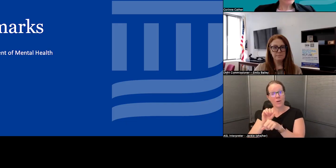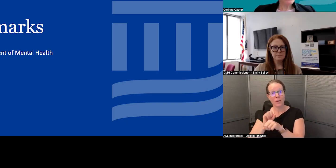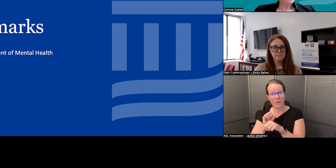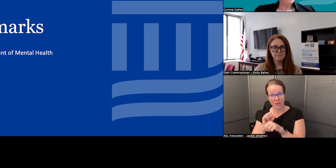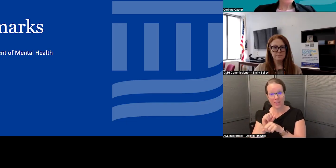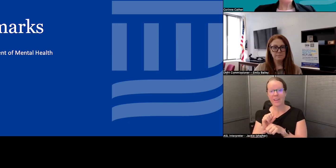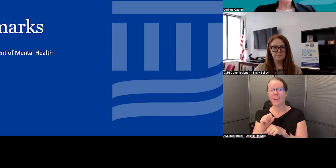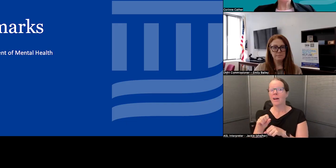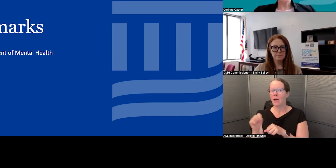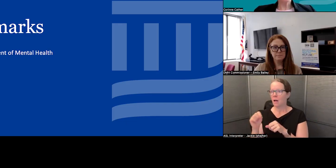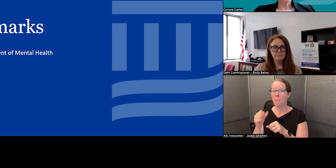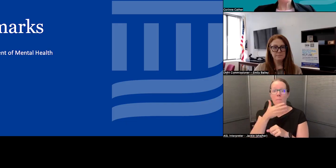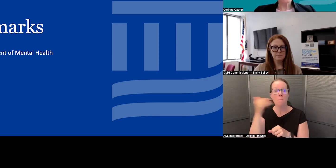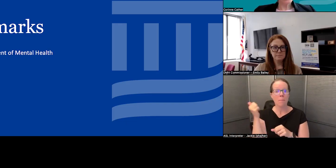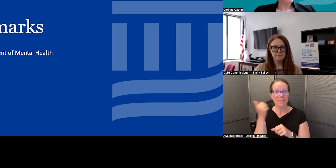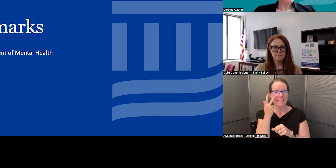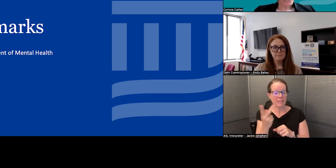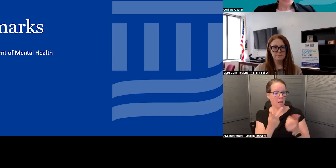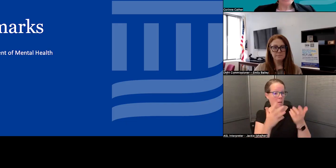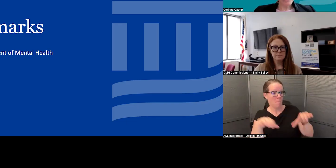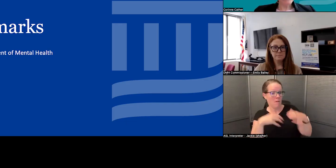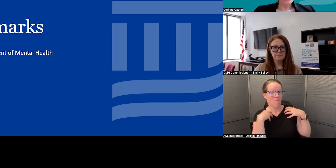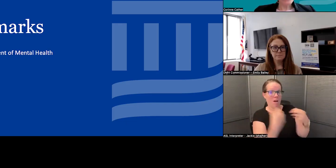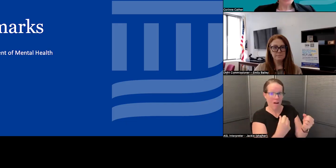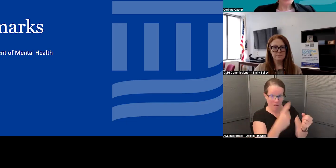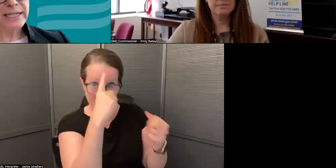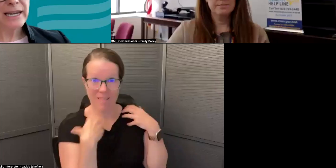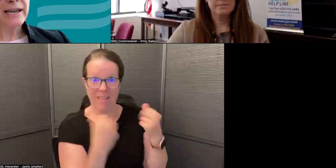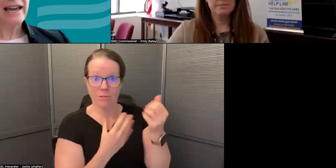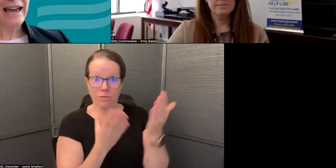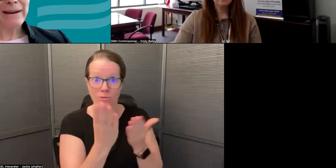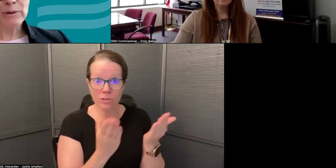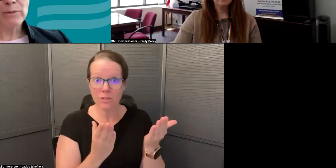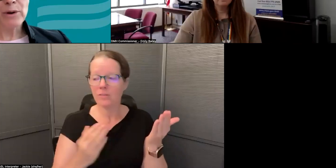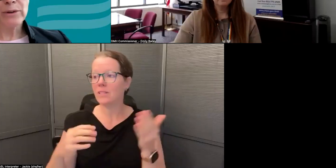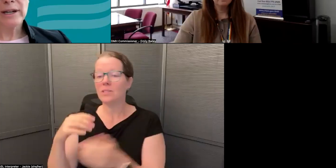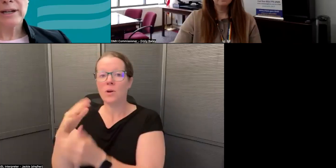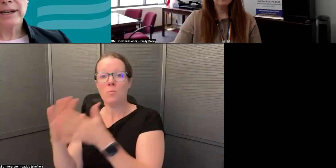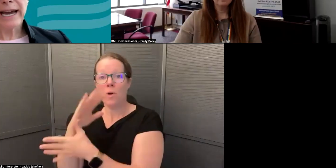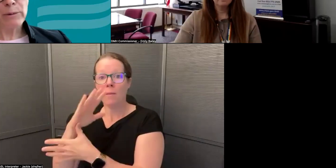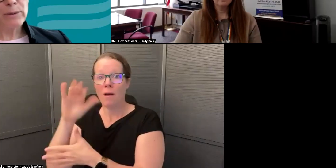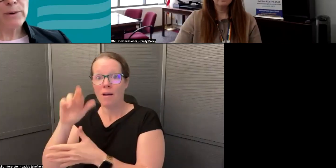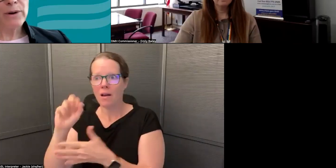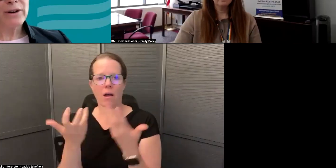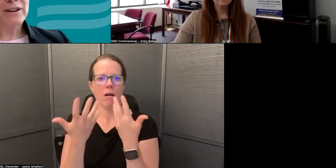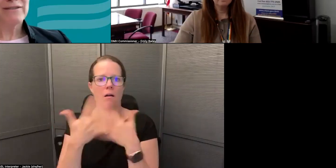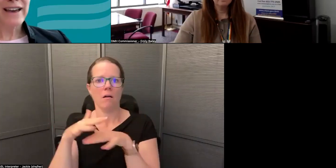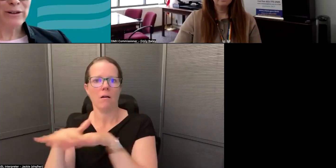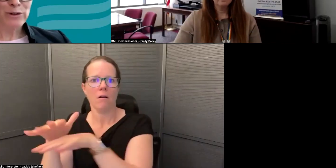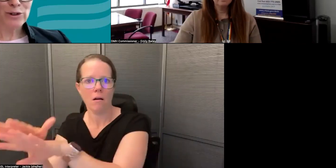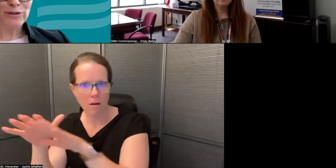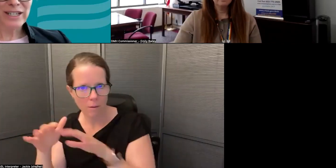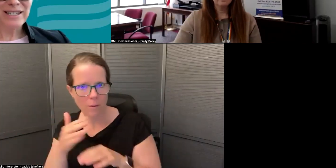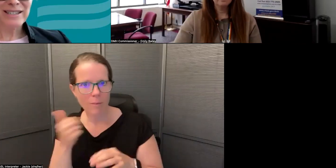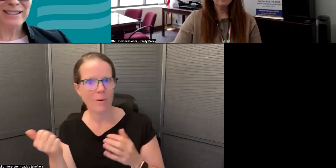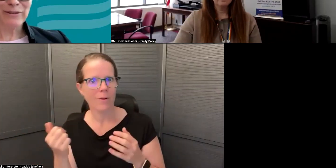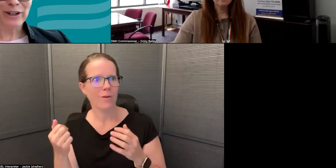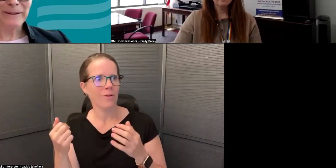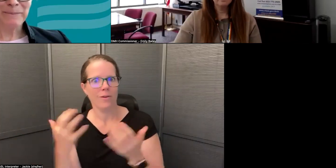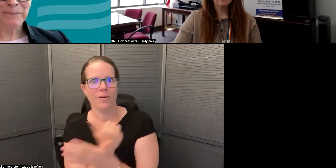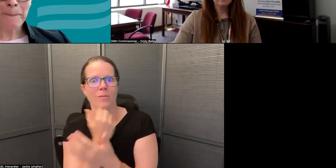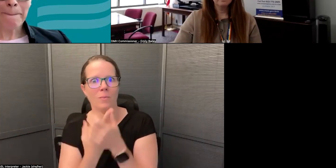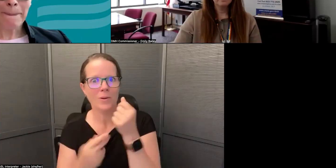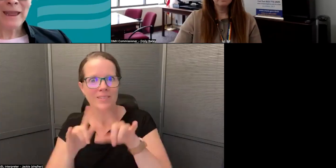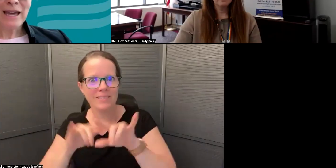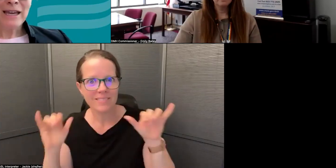primary care, enhance care coordination for high-need populations, and promote equitable value service